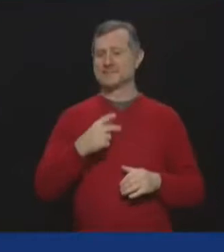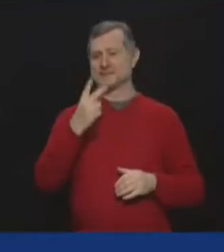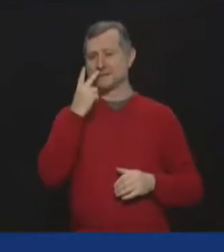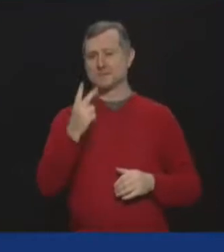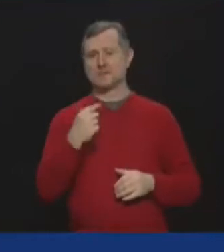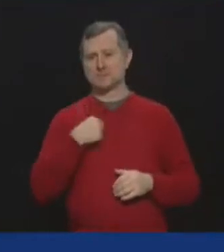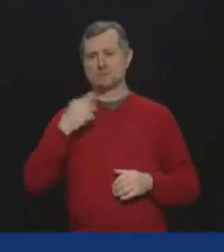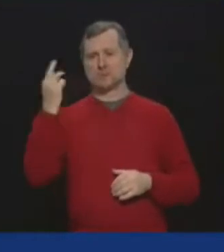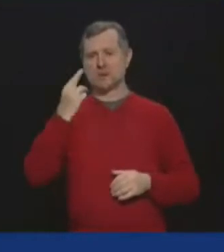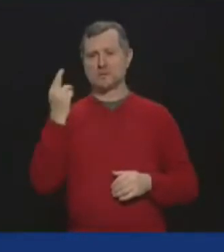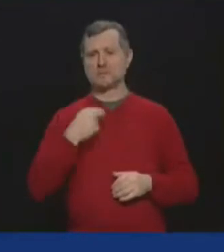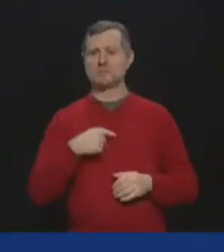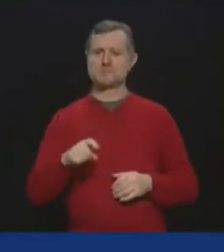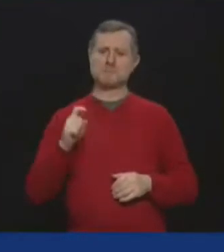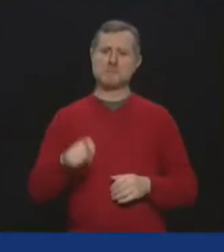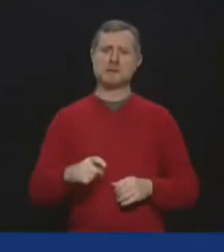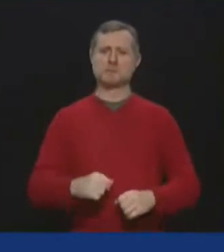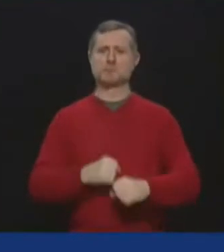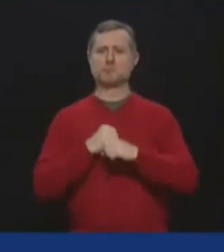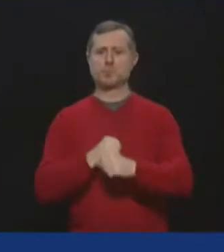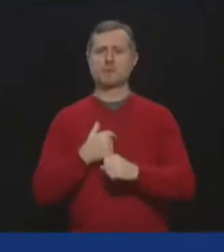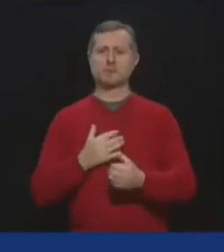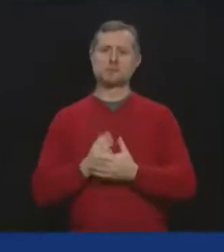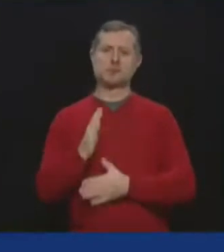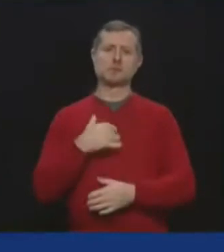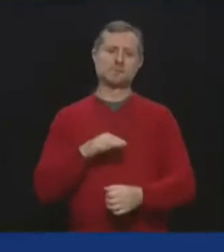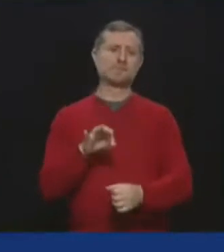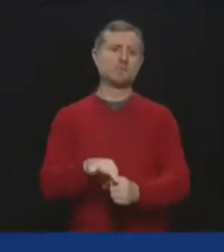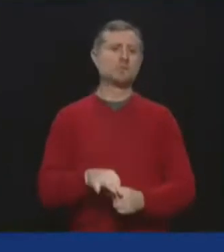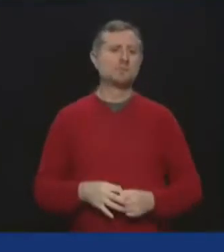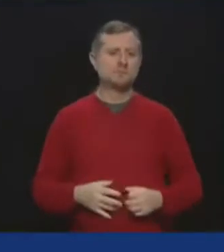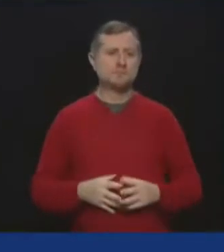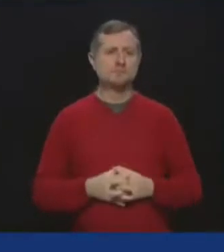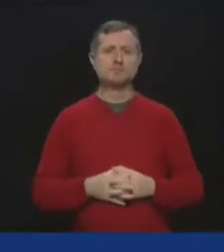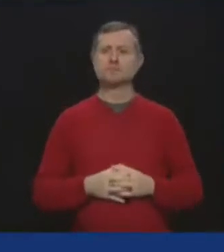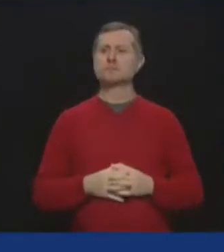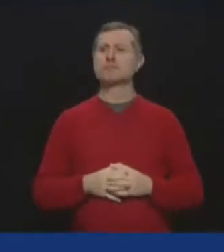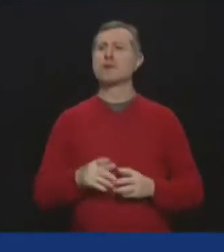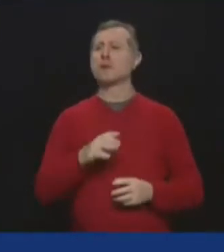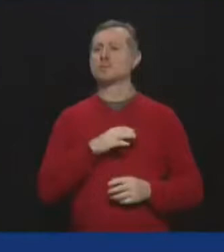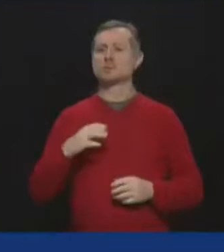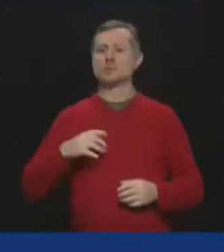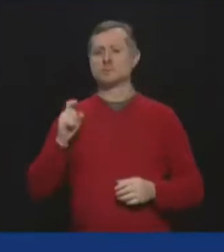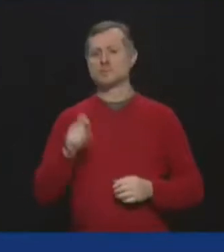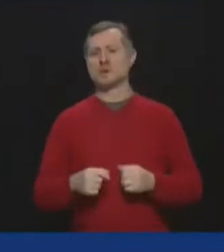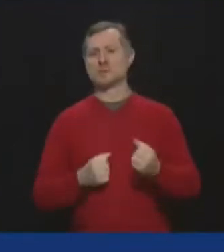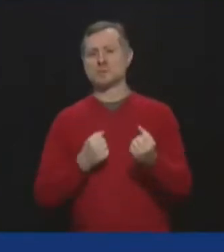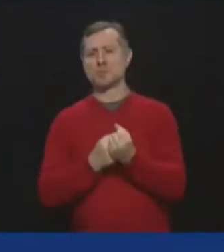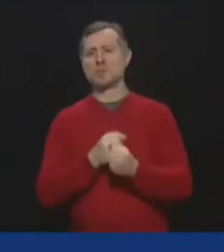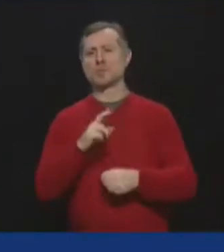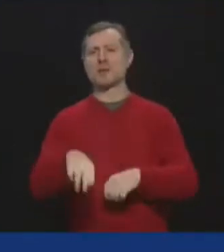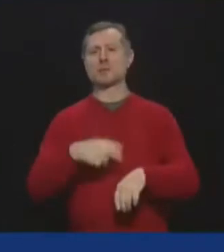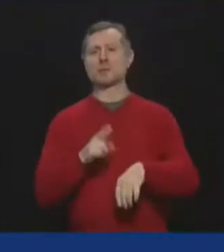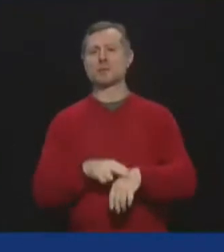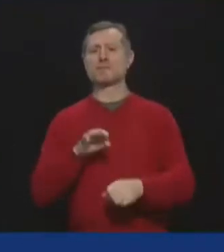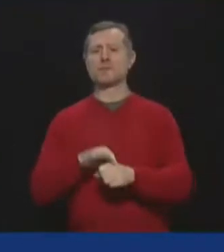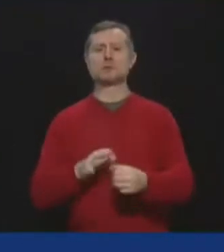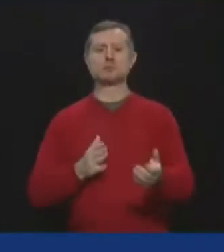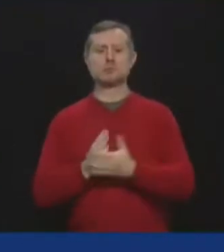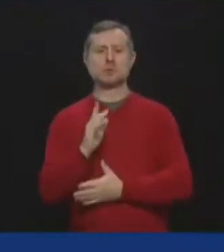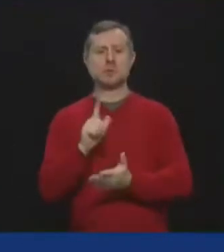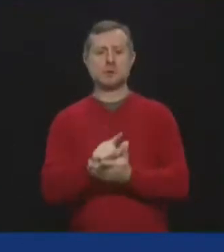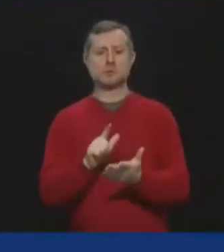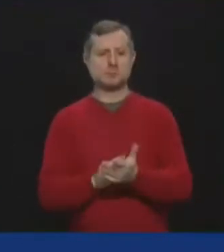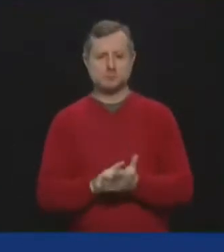to protect the right to vote. Congress must support national voting rights legislation